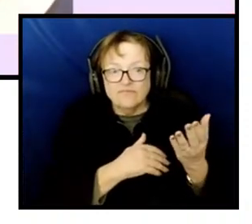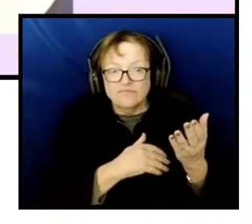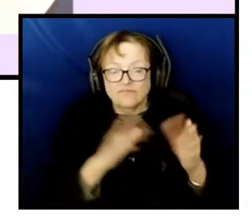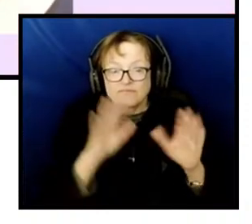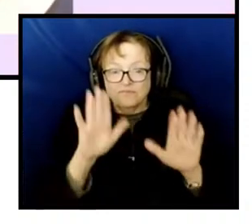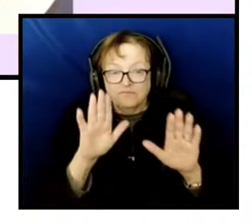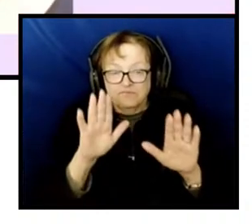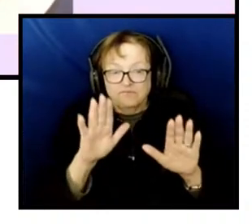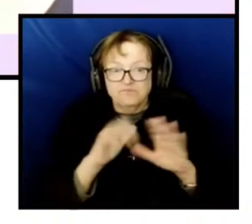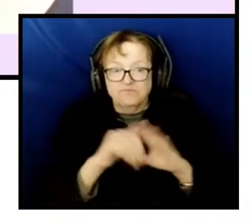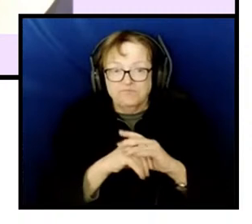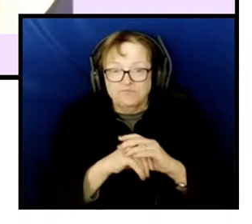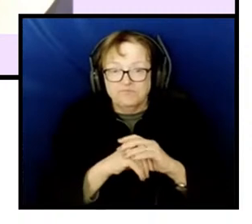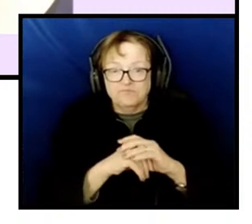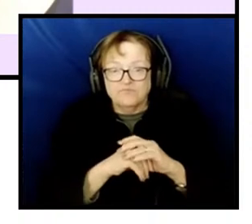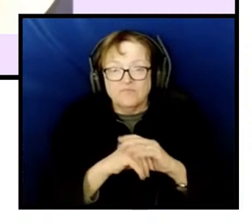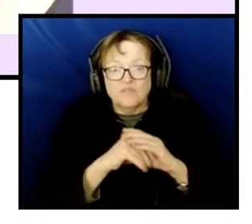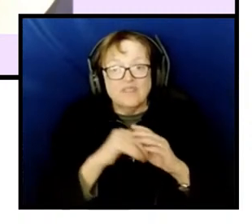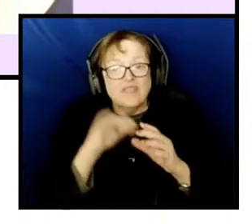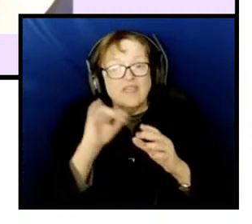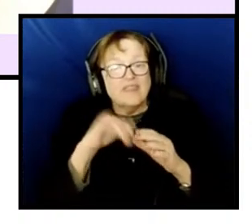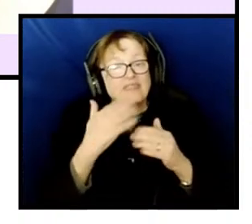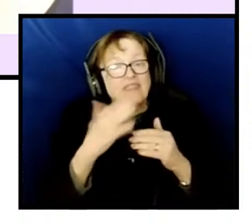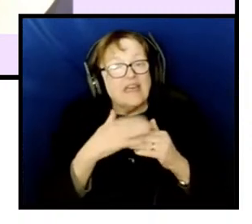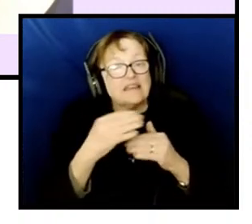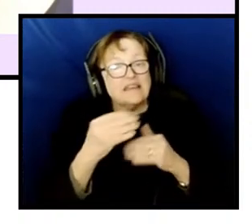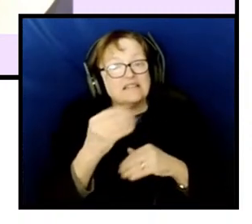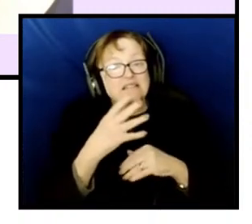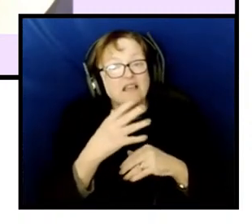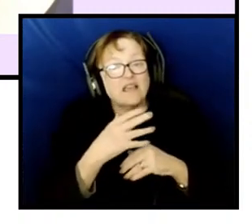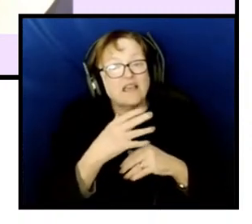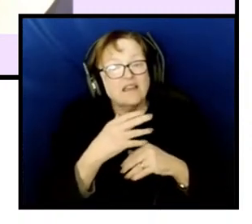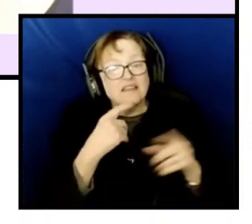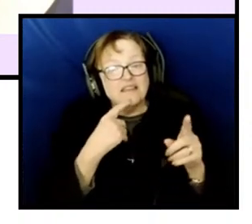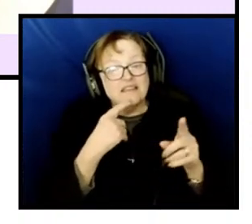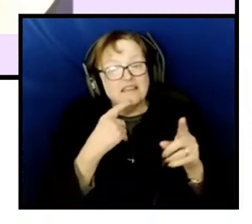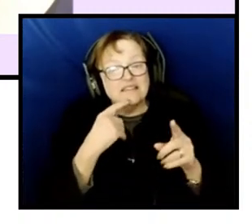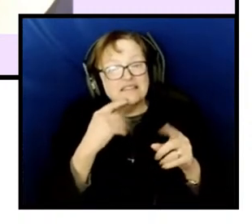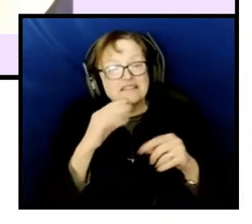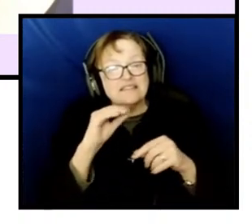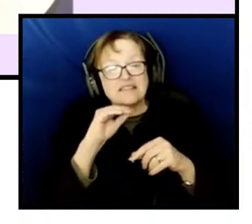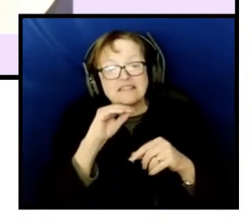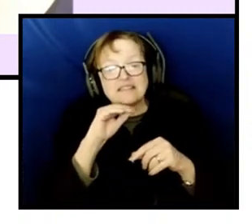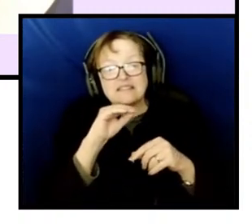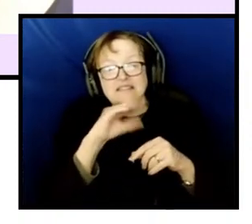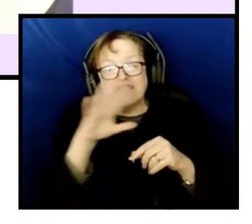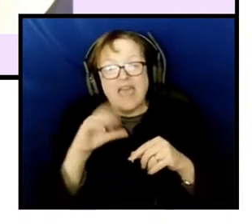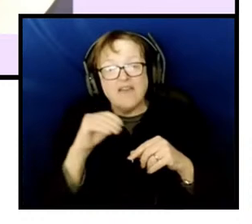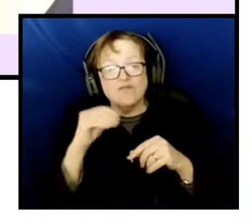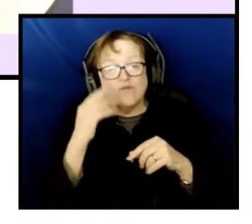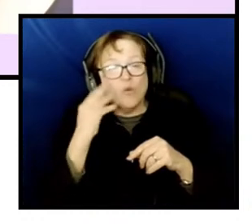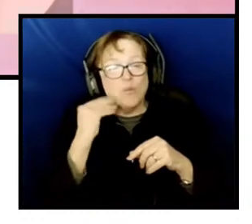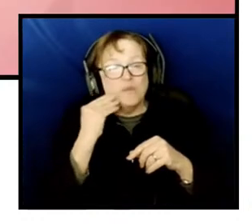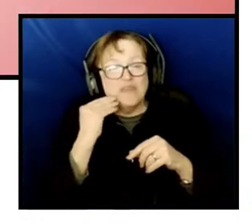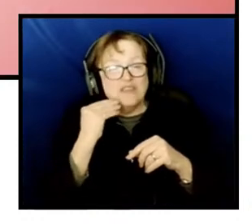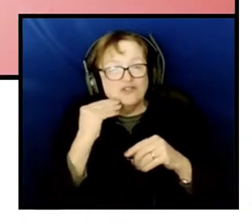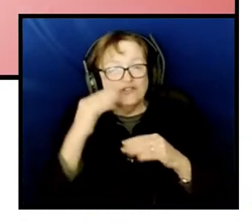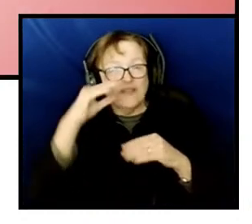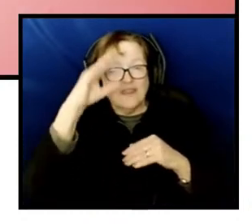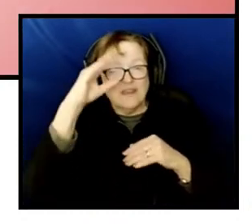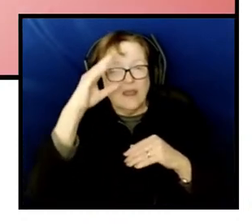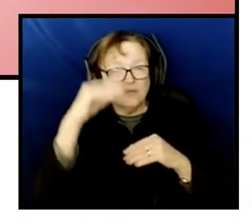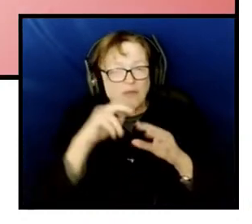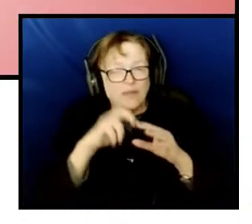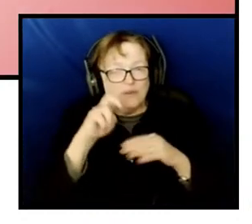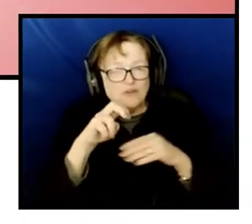Great. Or the next slide is, it's one that says Afro Peach at the top. So I think we jumped forward a little bit.